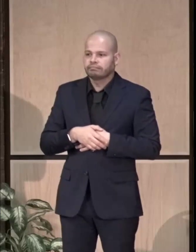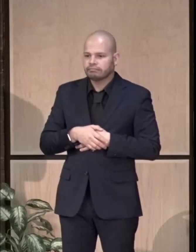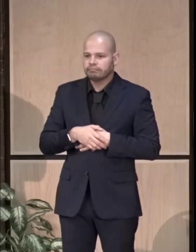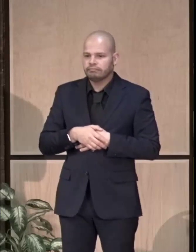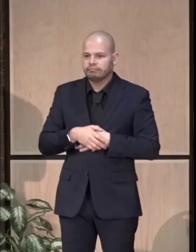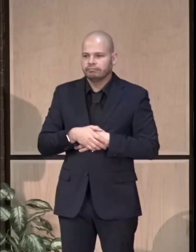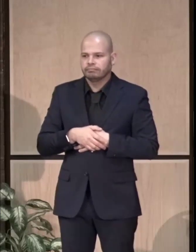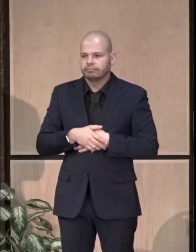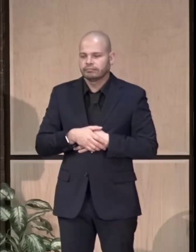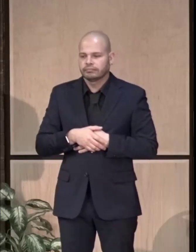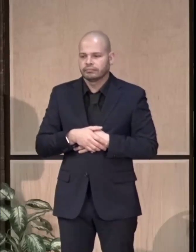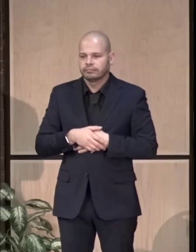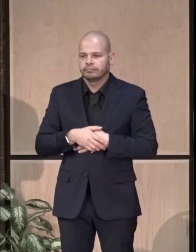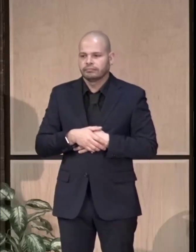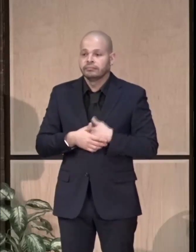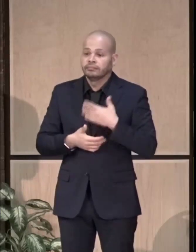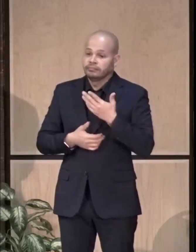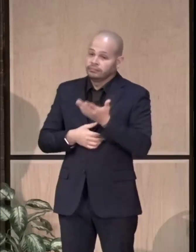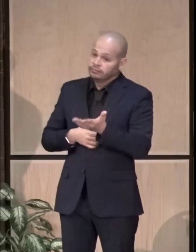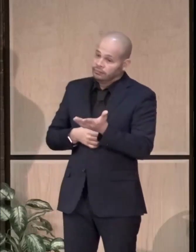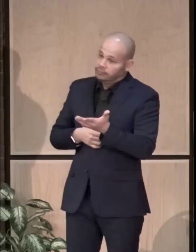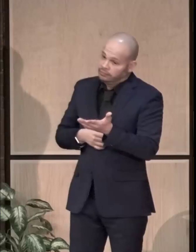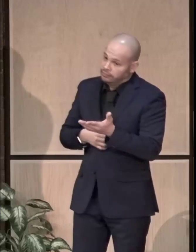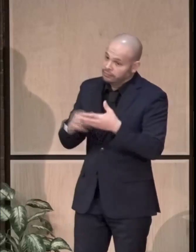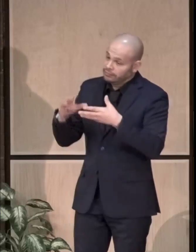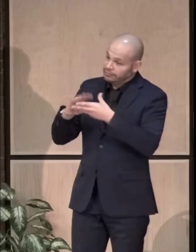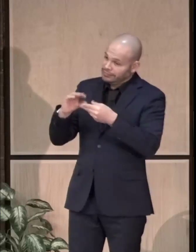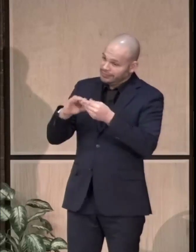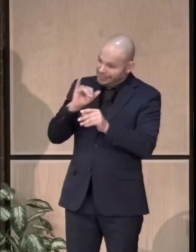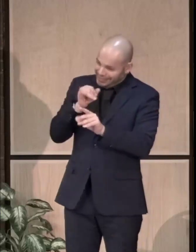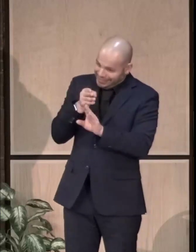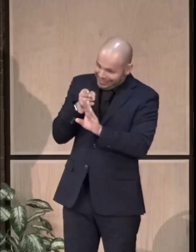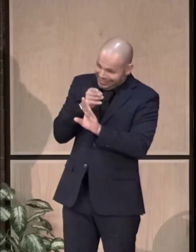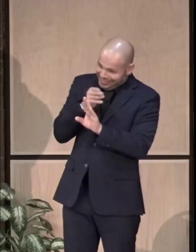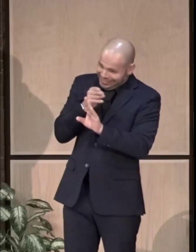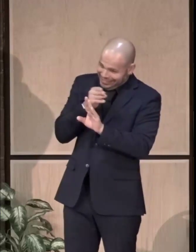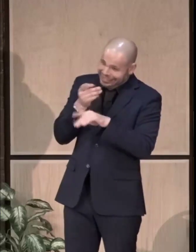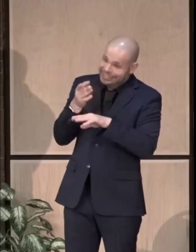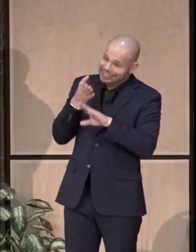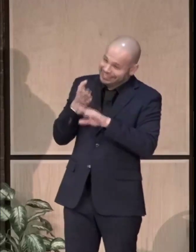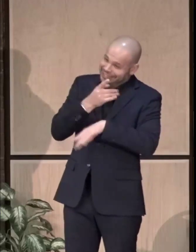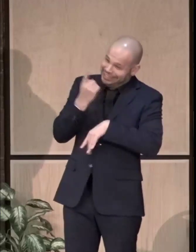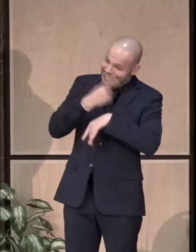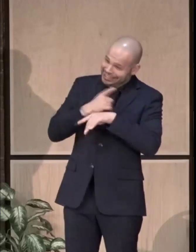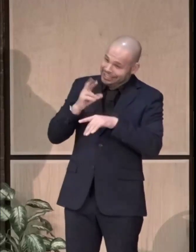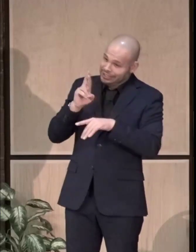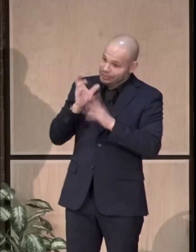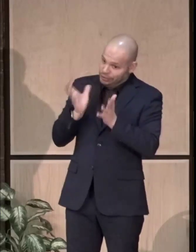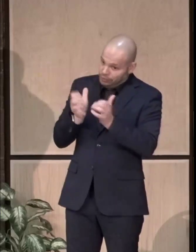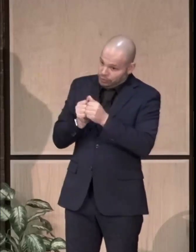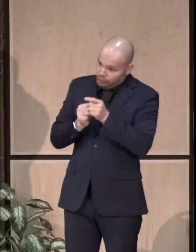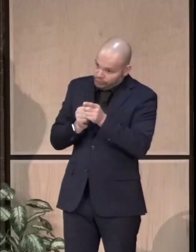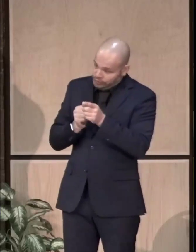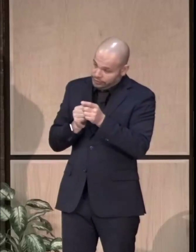And you mentioned the conversation you had with Card the day before, right? That's what it says.